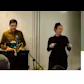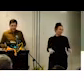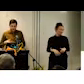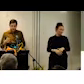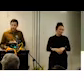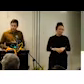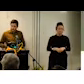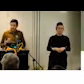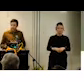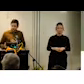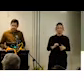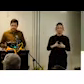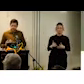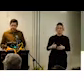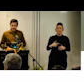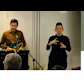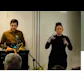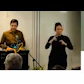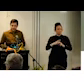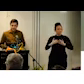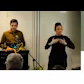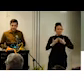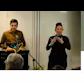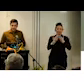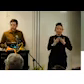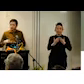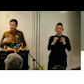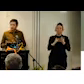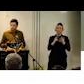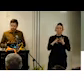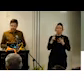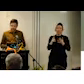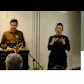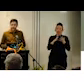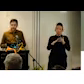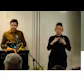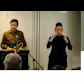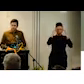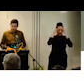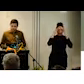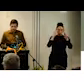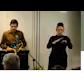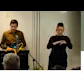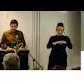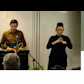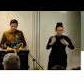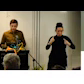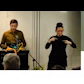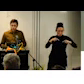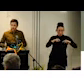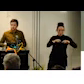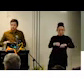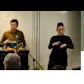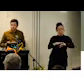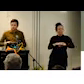And this is really well studied, and that's what I study, is this coupling of brain rhythms and how it changes across the lifespan.